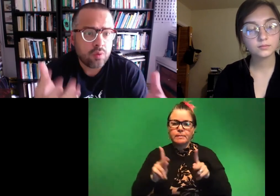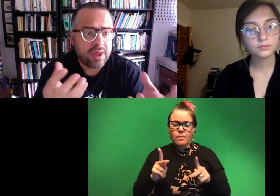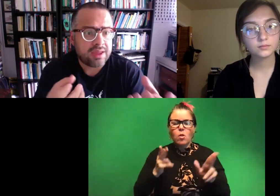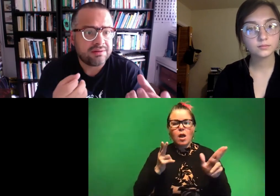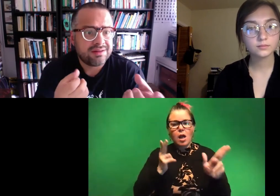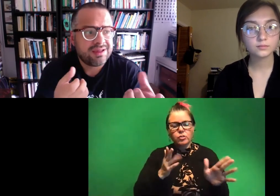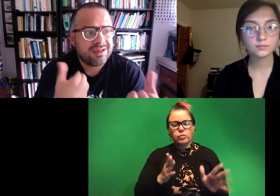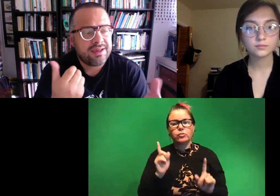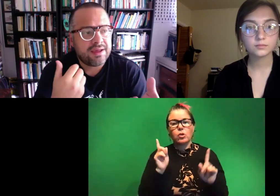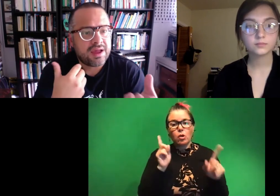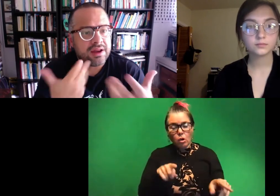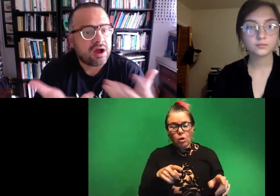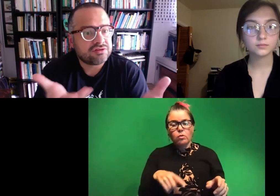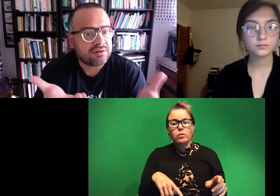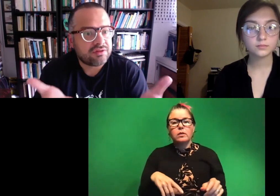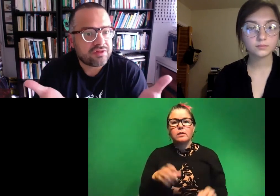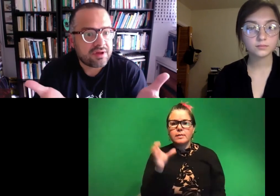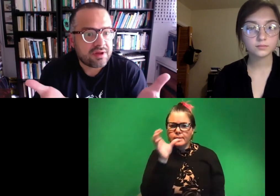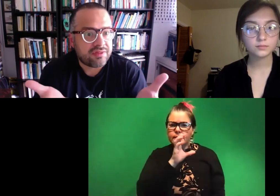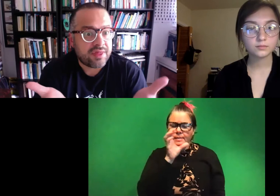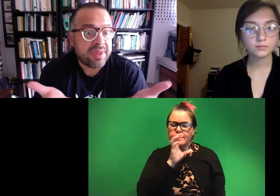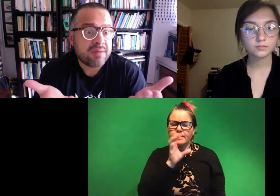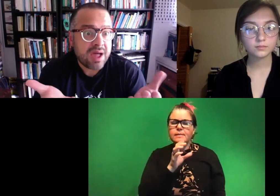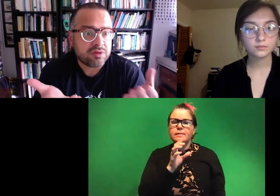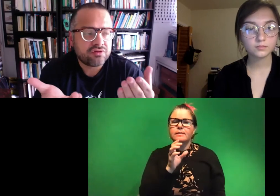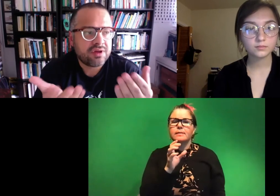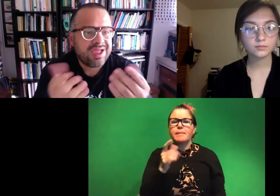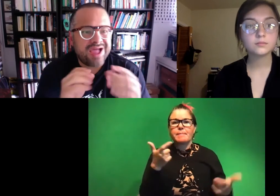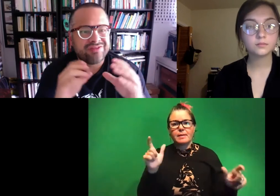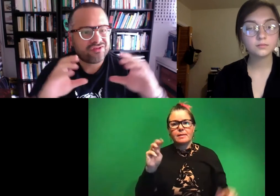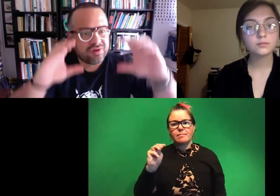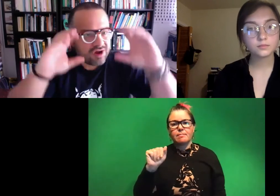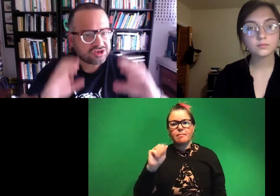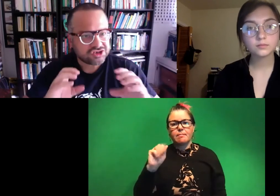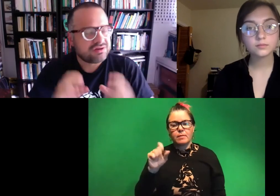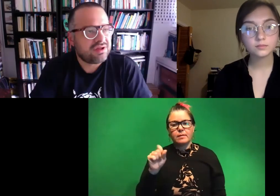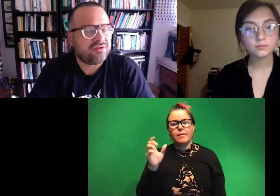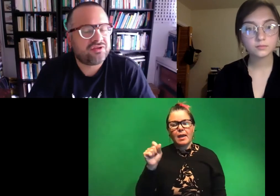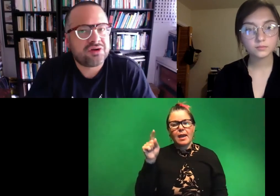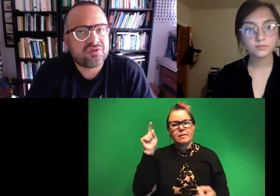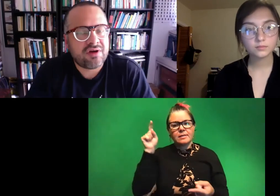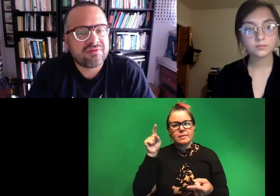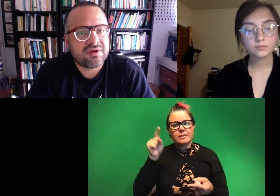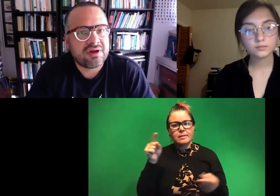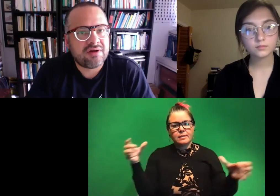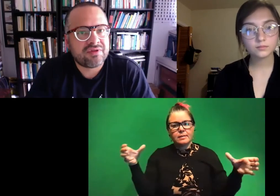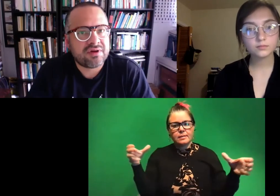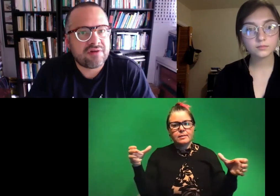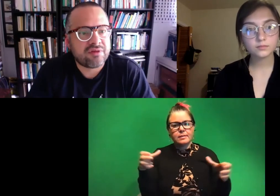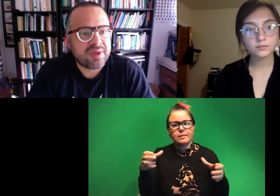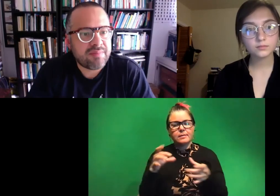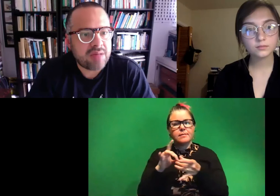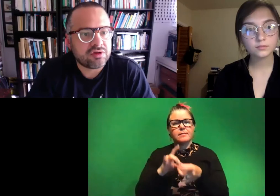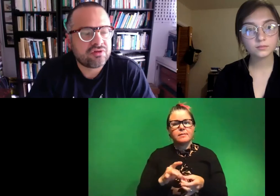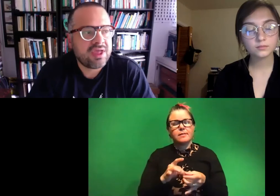go and hunt the big mammals, and this reduction in terms